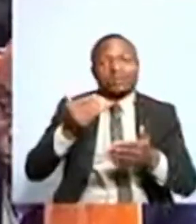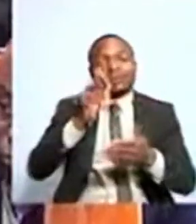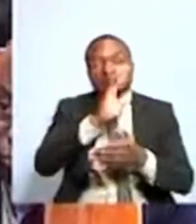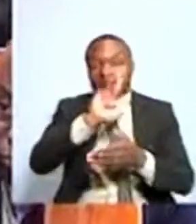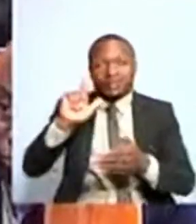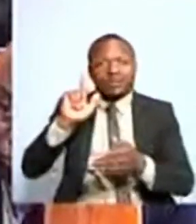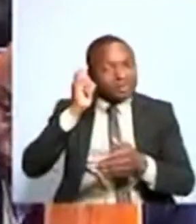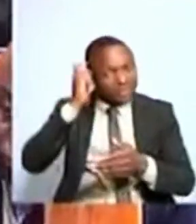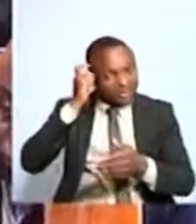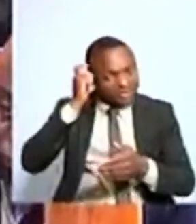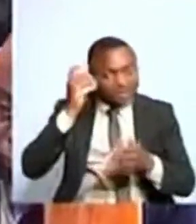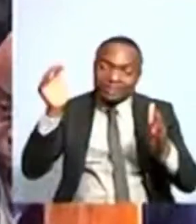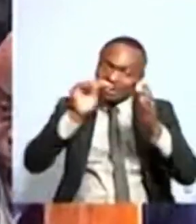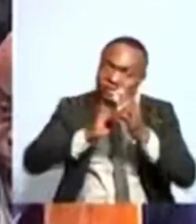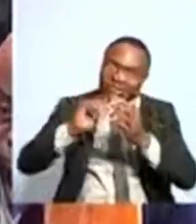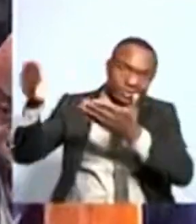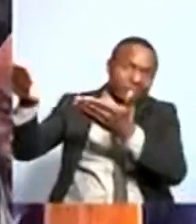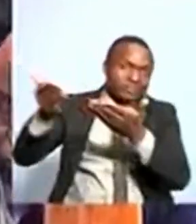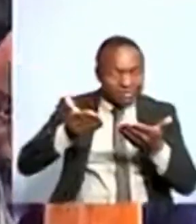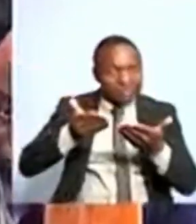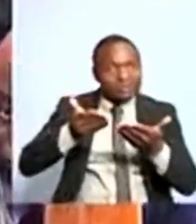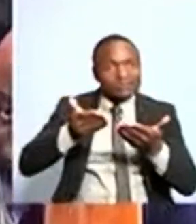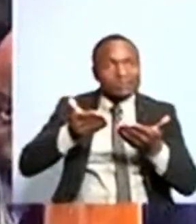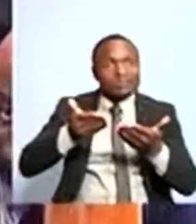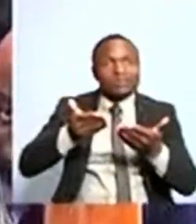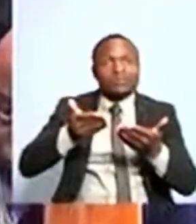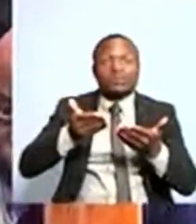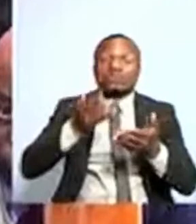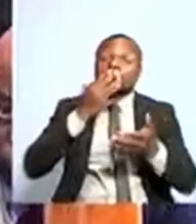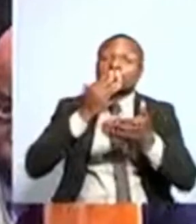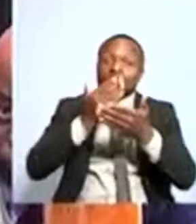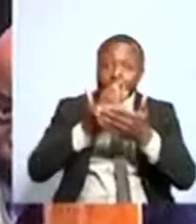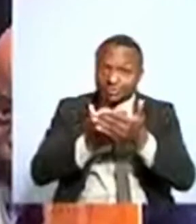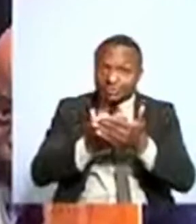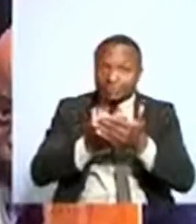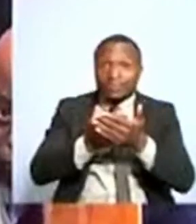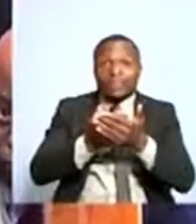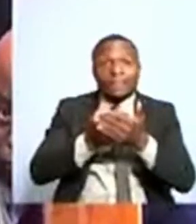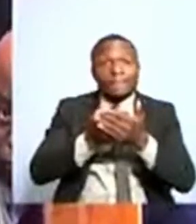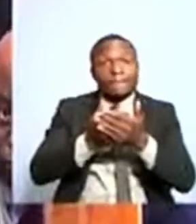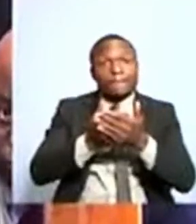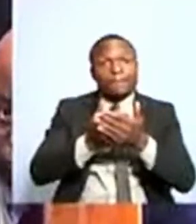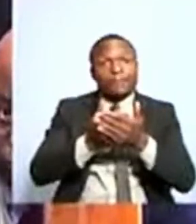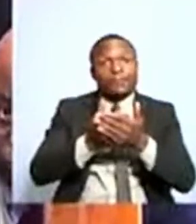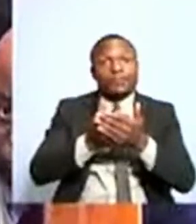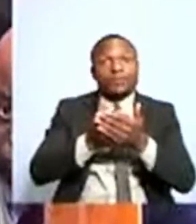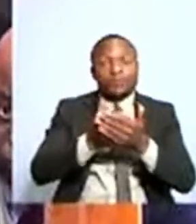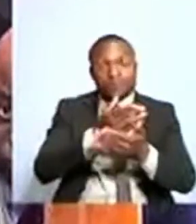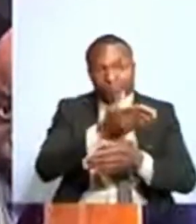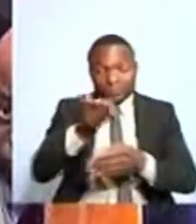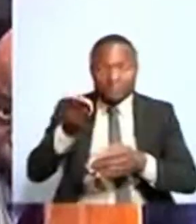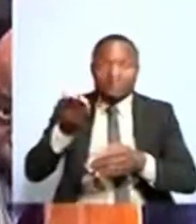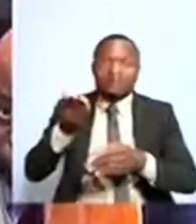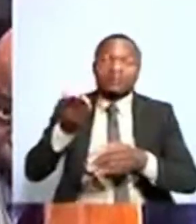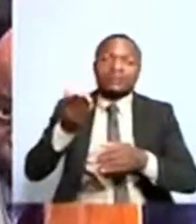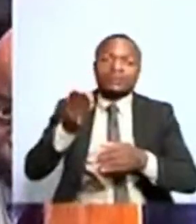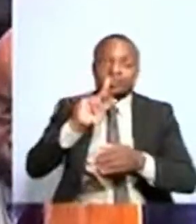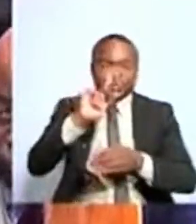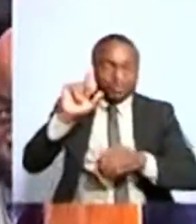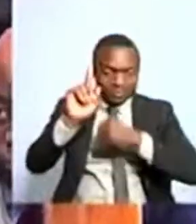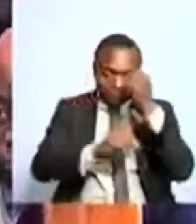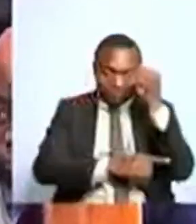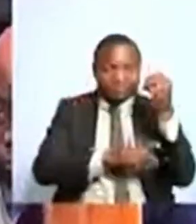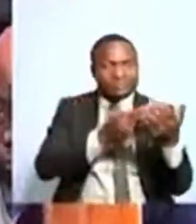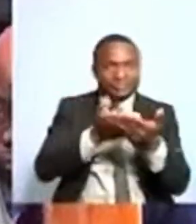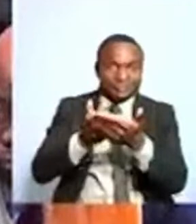and bring a text which is consistent for posterity to judge this House correctly. Mr. Chairman, I